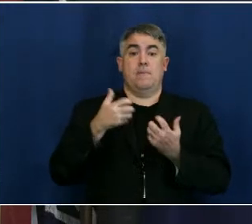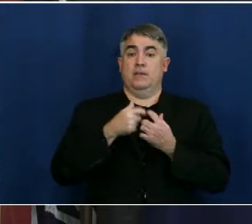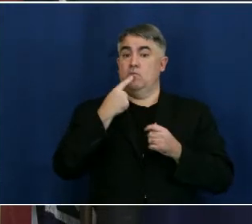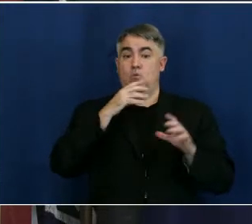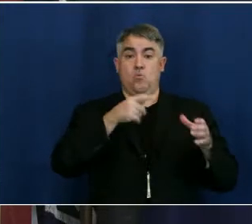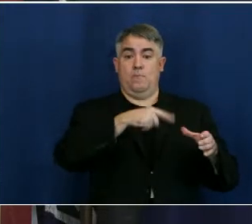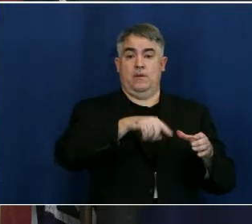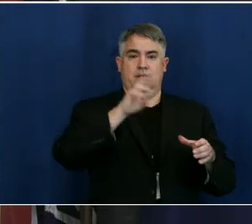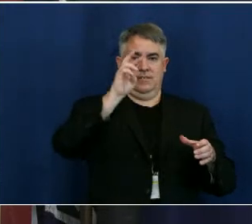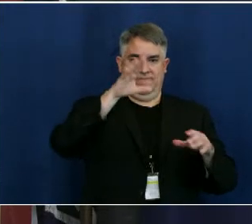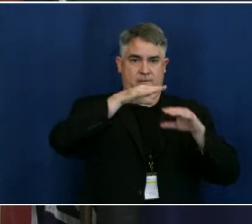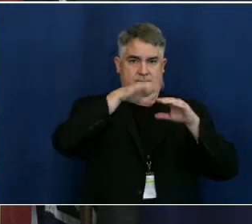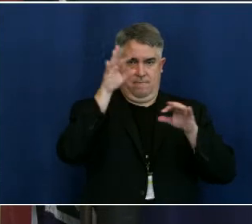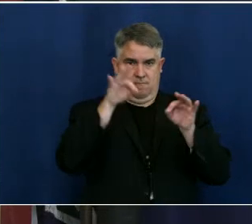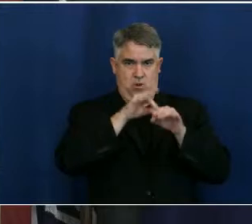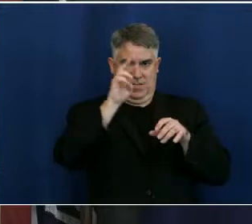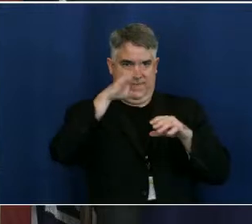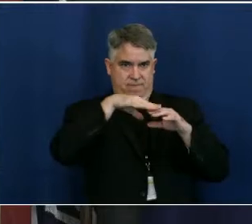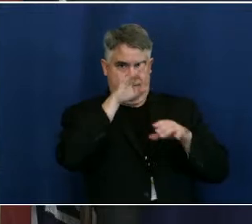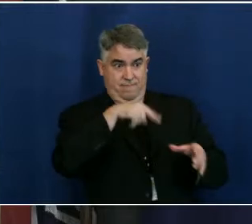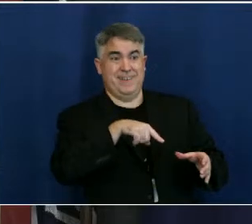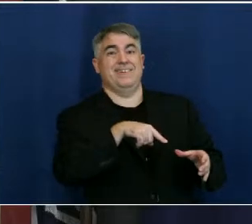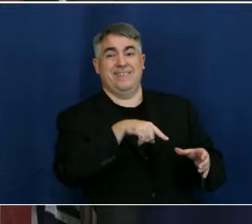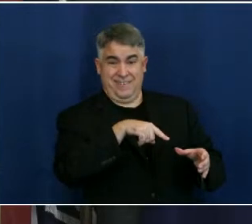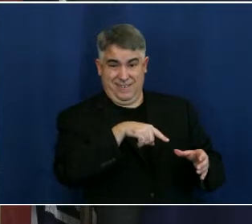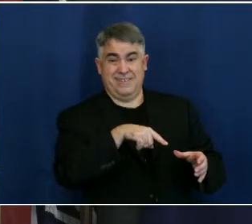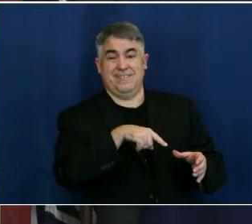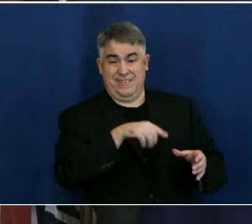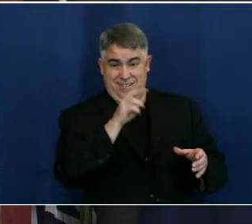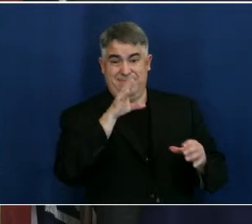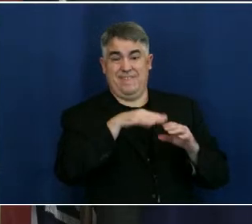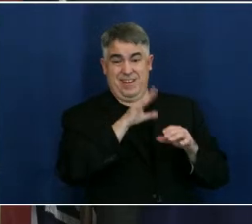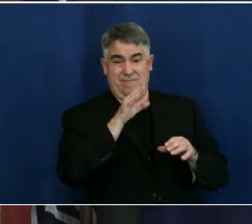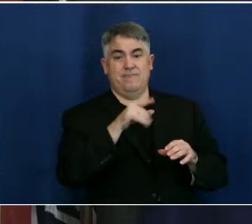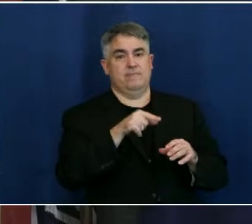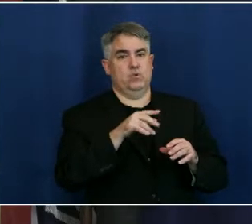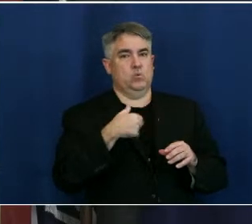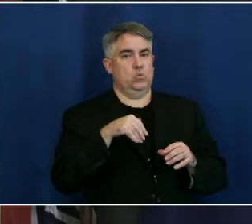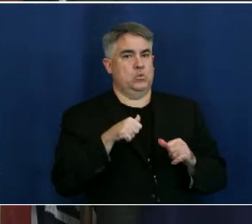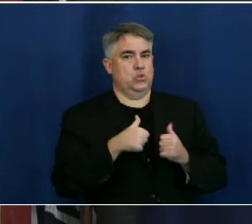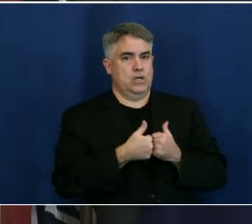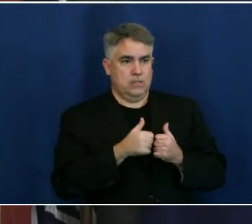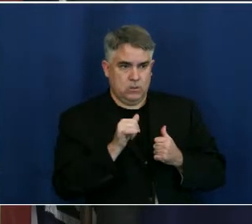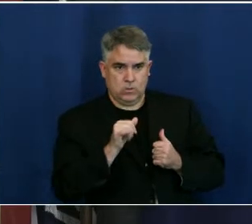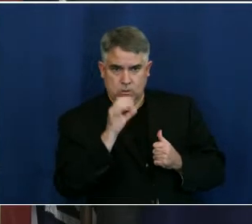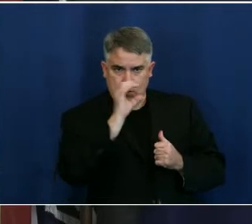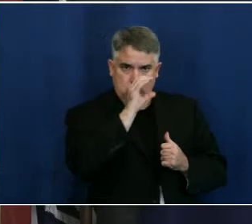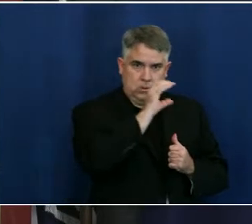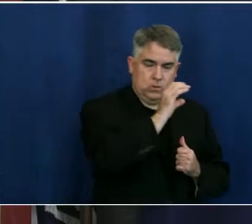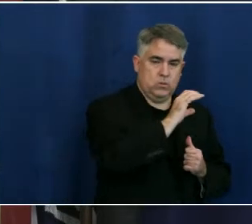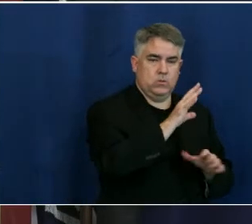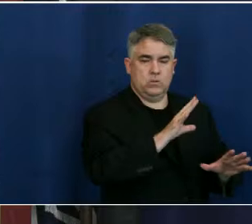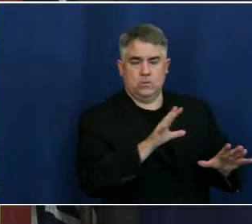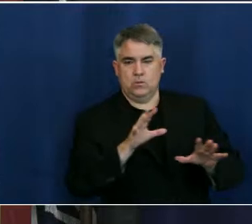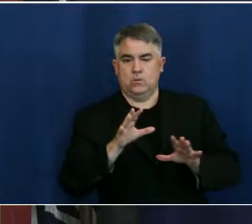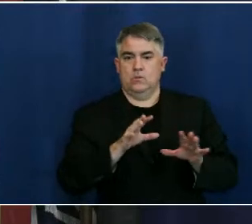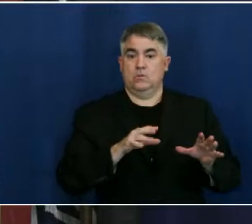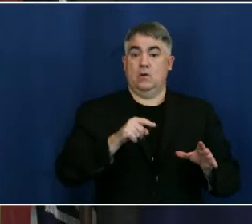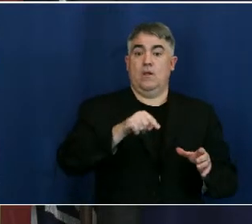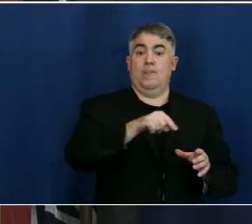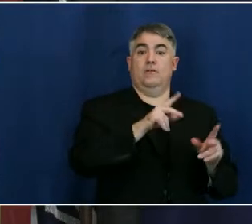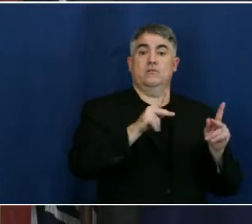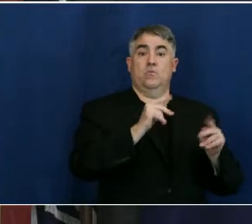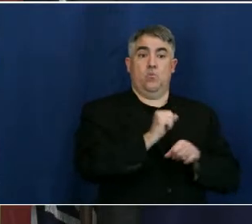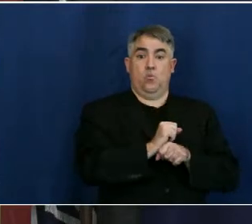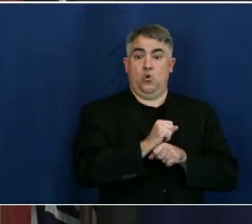more challenging and a little bit harder. Our folks that are out that are doing long-term care facilities are also involved